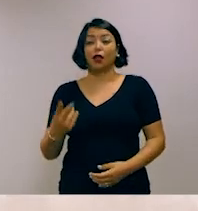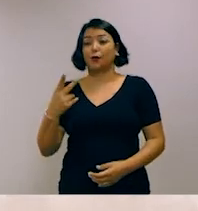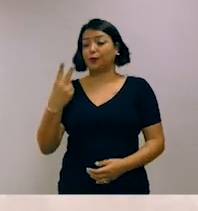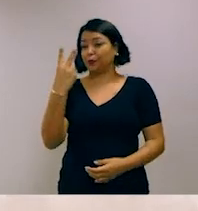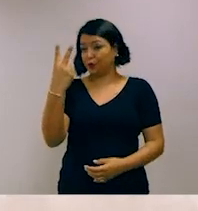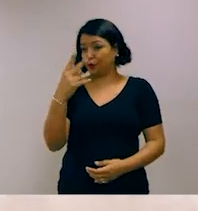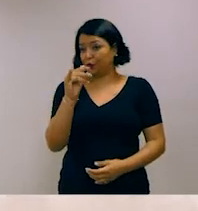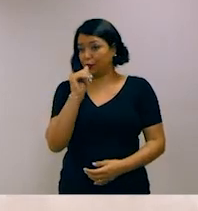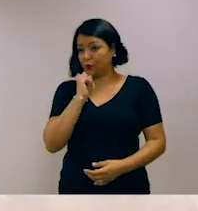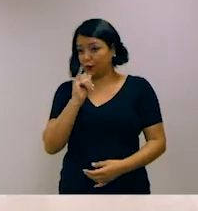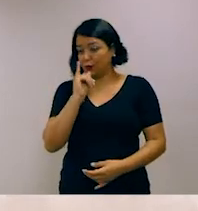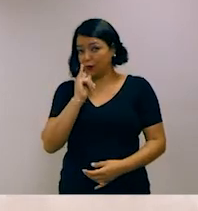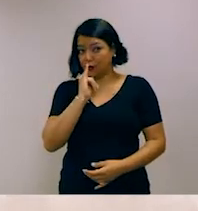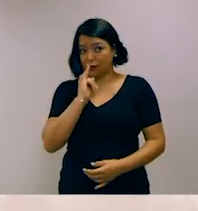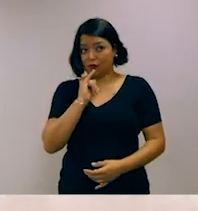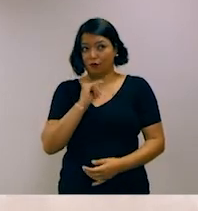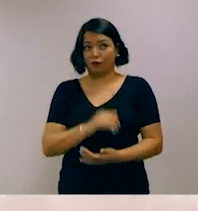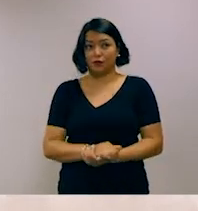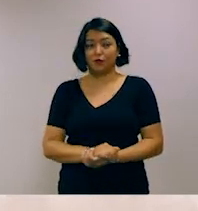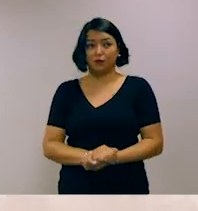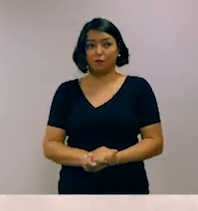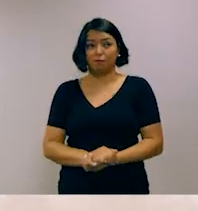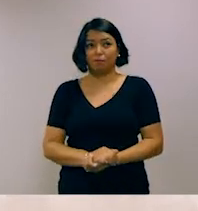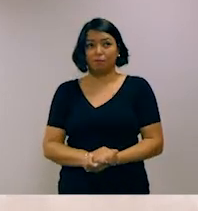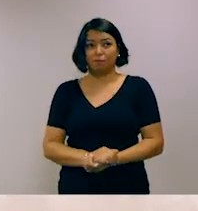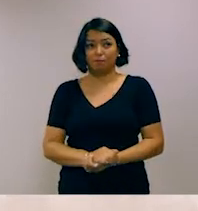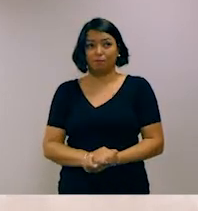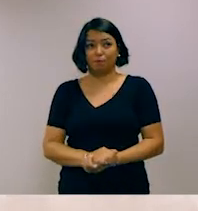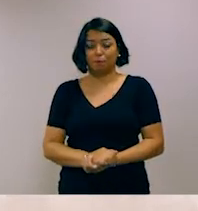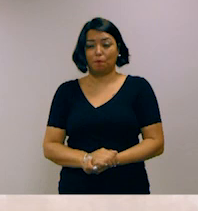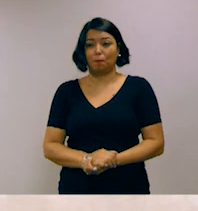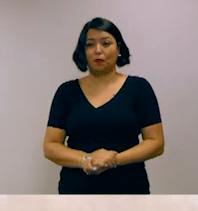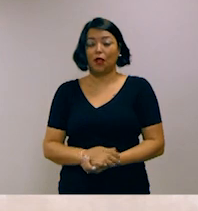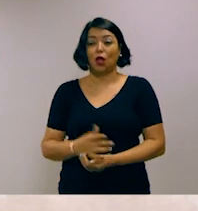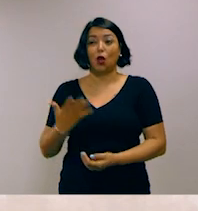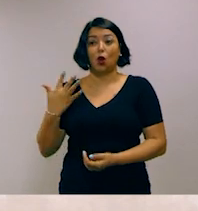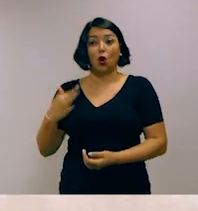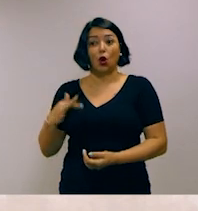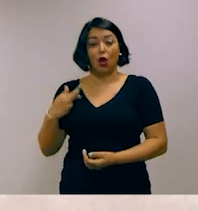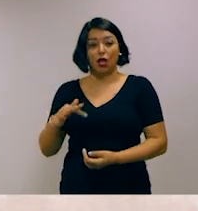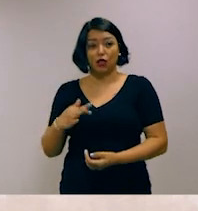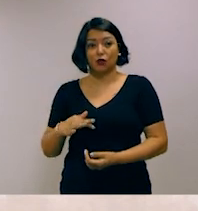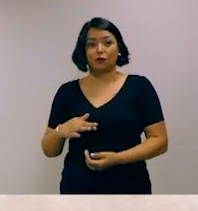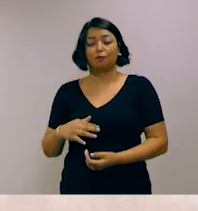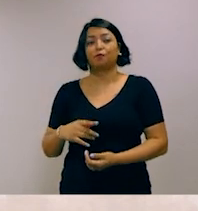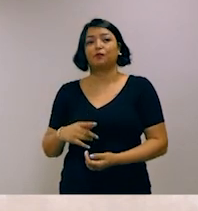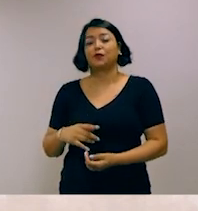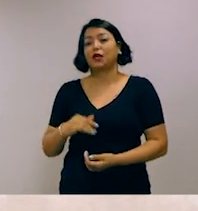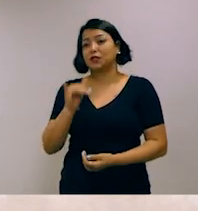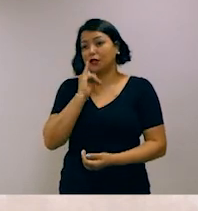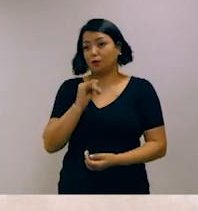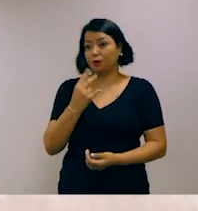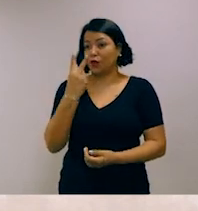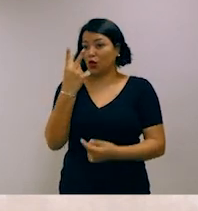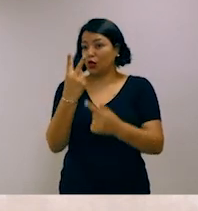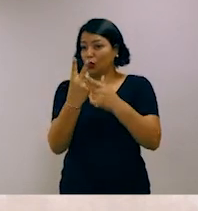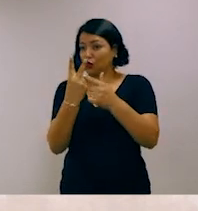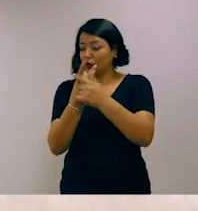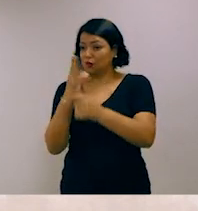low assertivity, and we need specialized human resources, and the